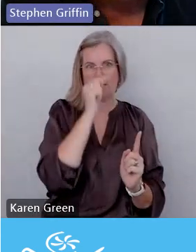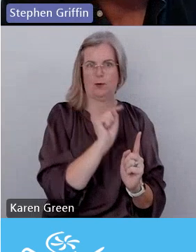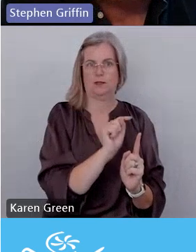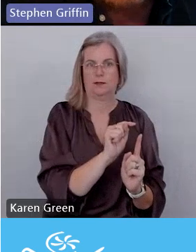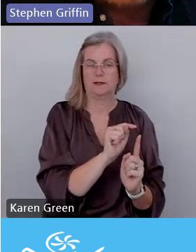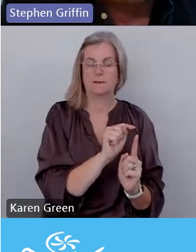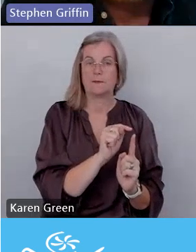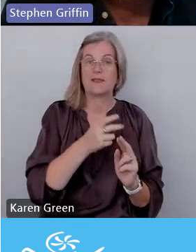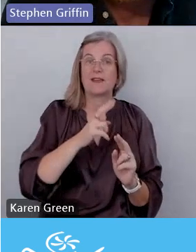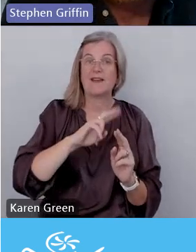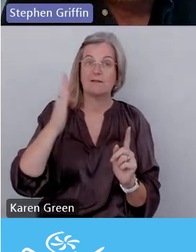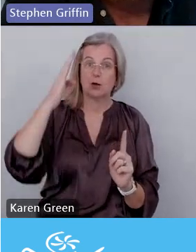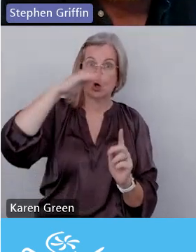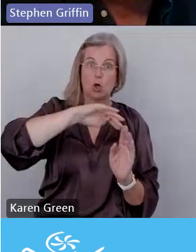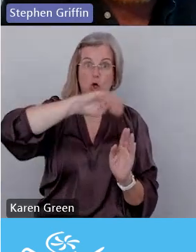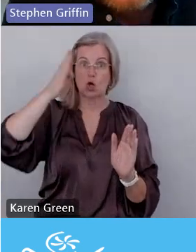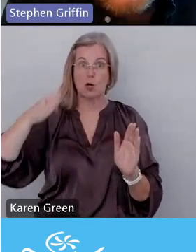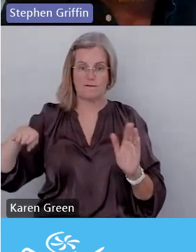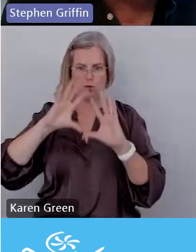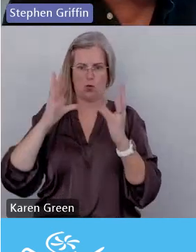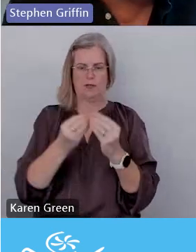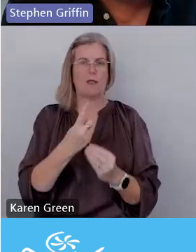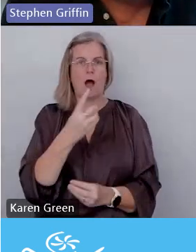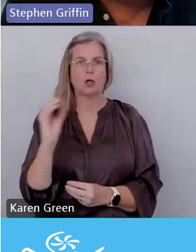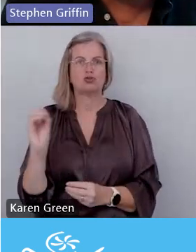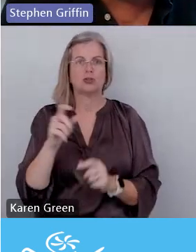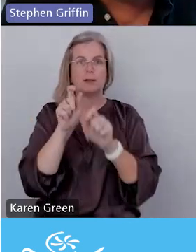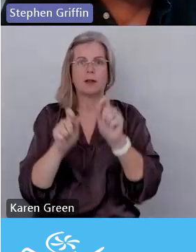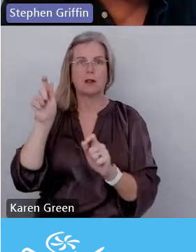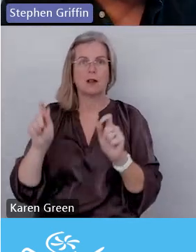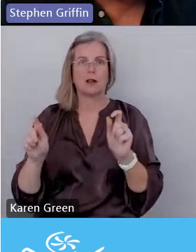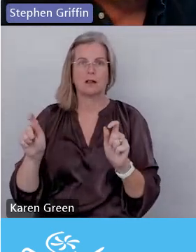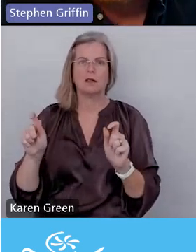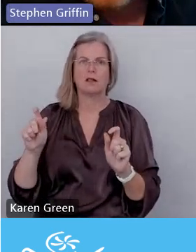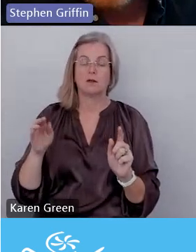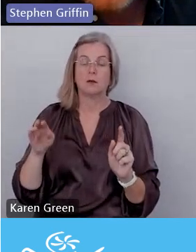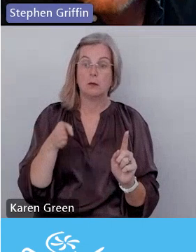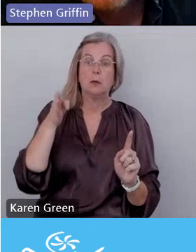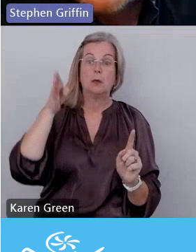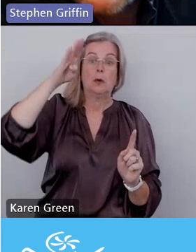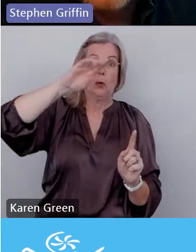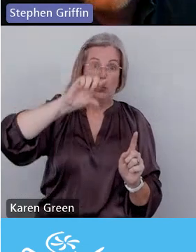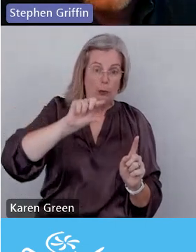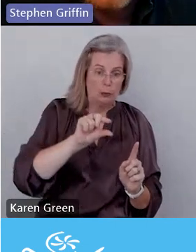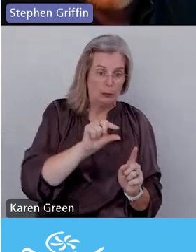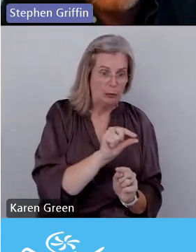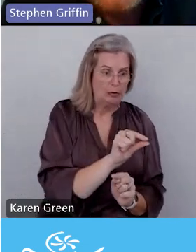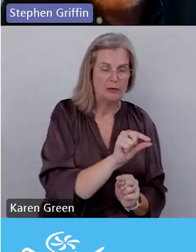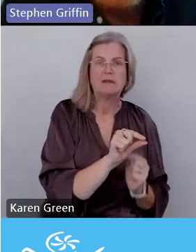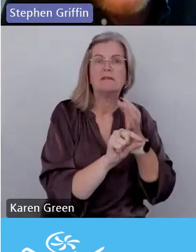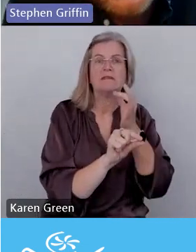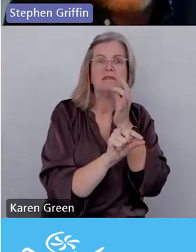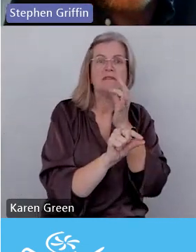curve represents 100 people, perhaps we're not too concerned about the fact that we're seeing a few people down at that tail end in